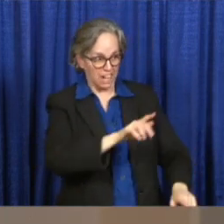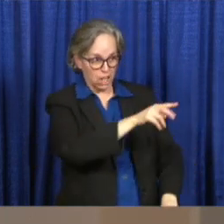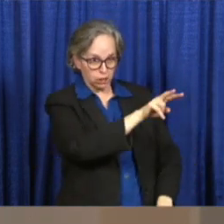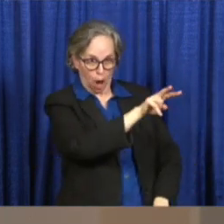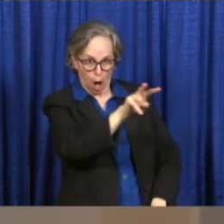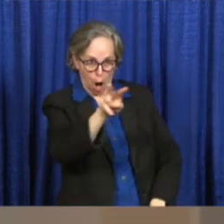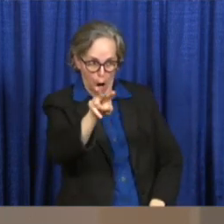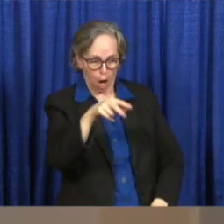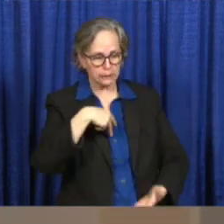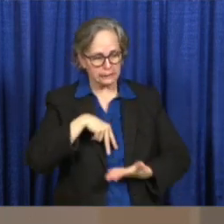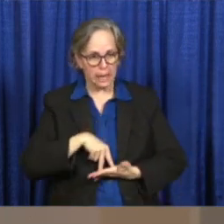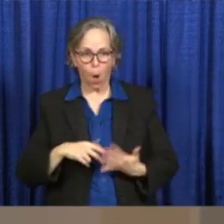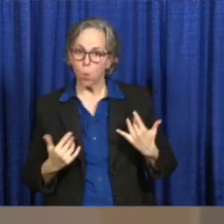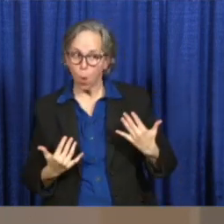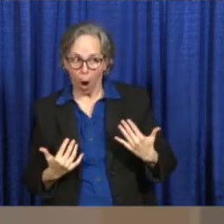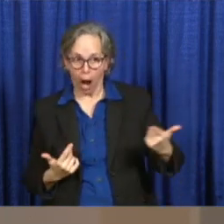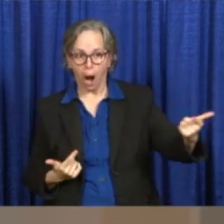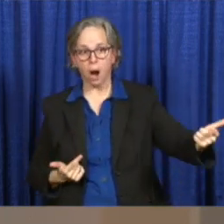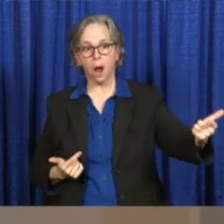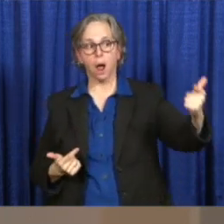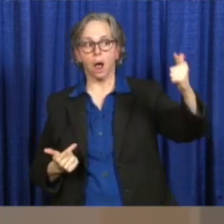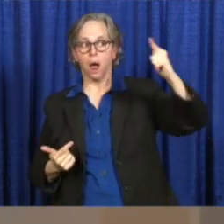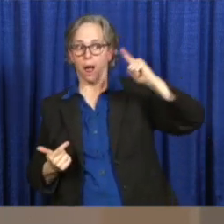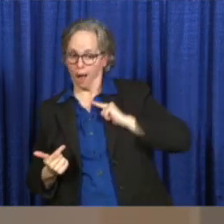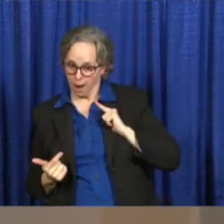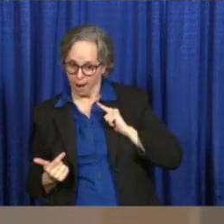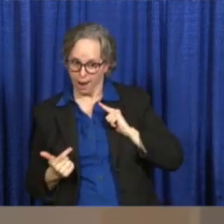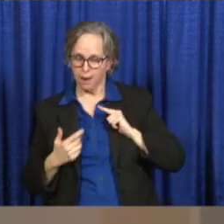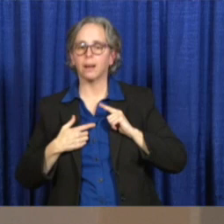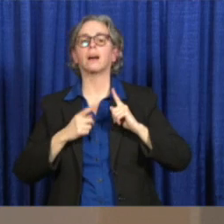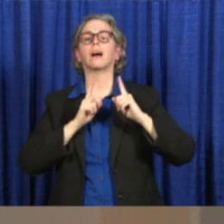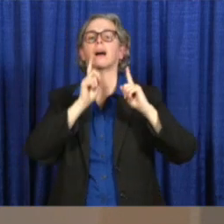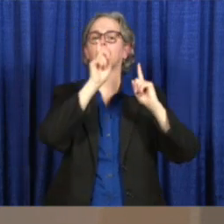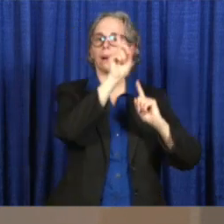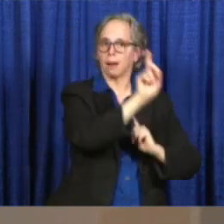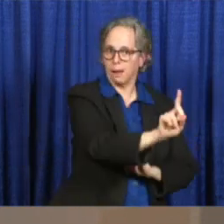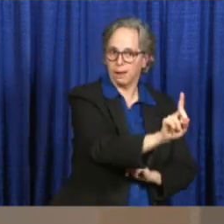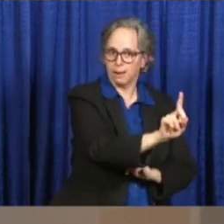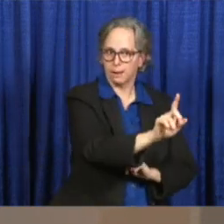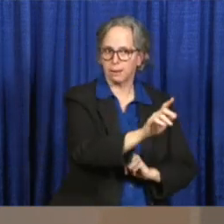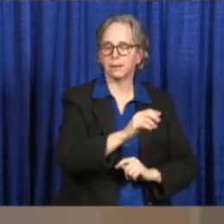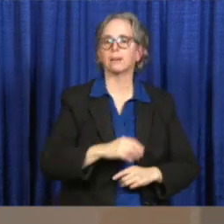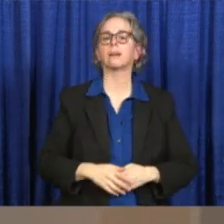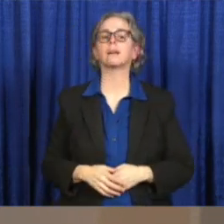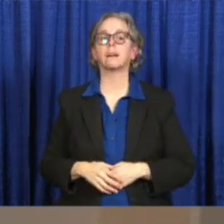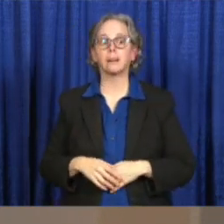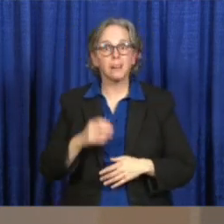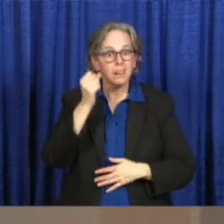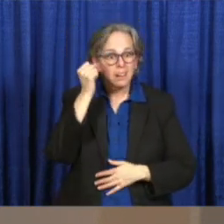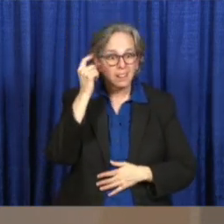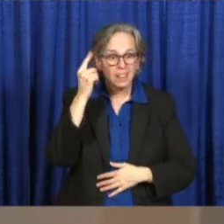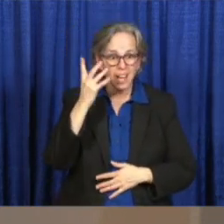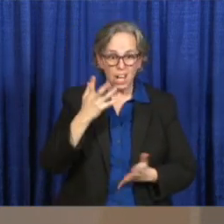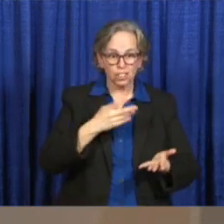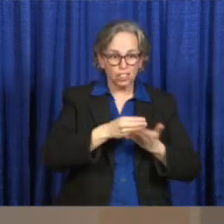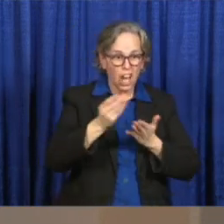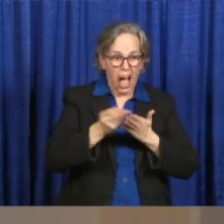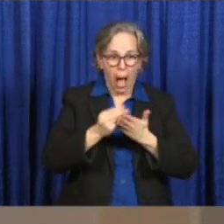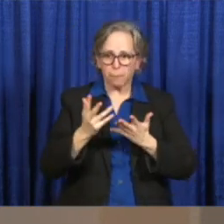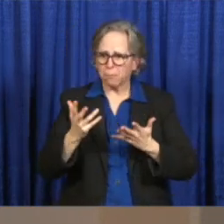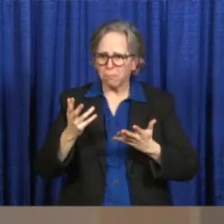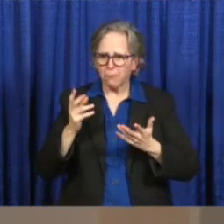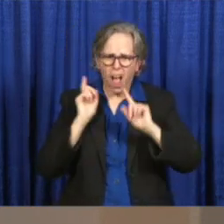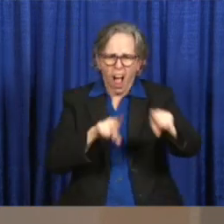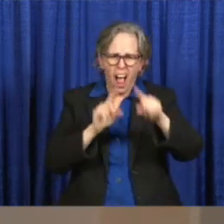and to keep that 6-foot distance. Limit and consolidate shopping trips. Shop alone